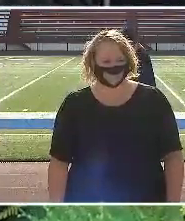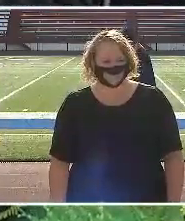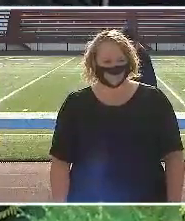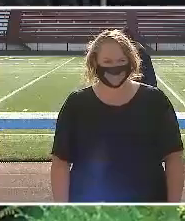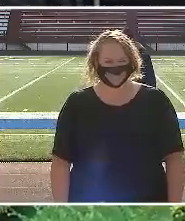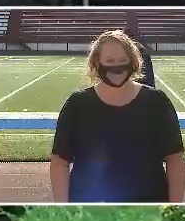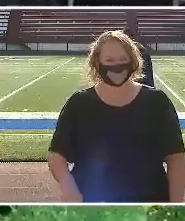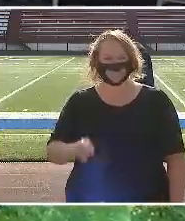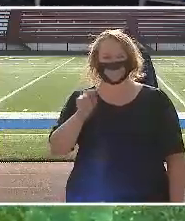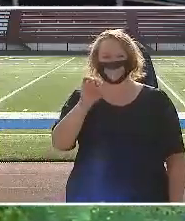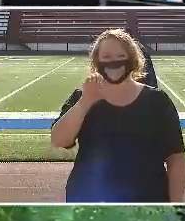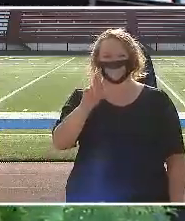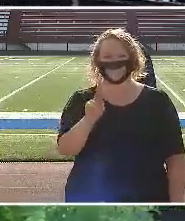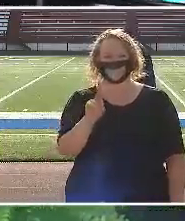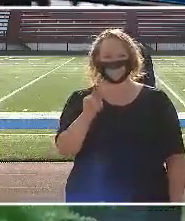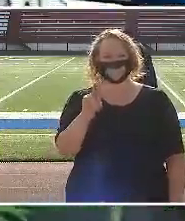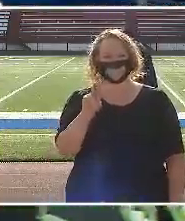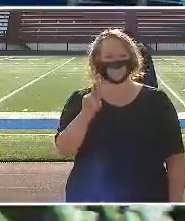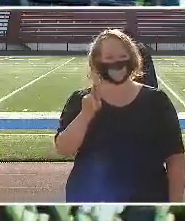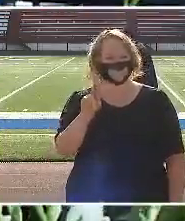Nick Singh.